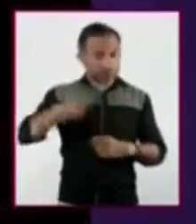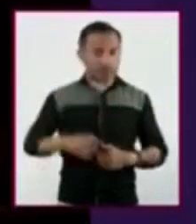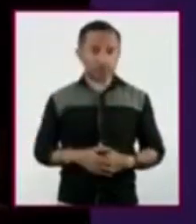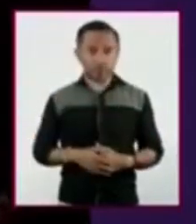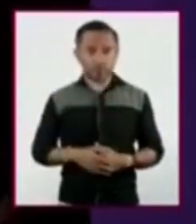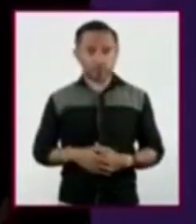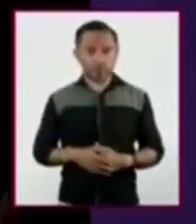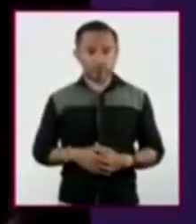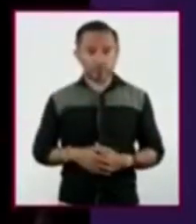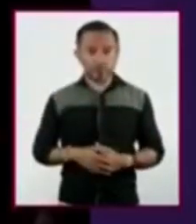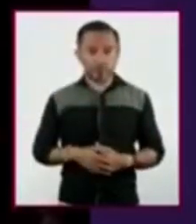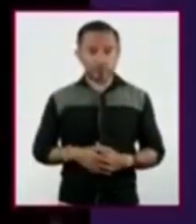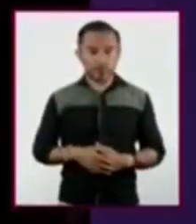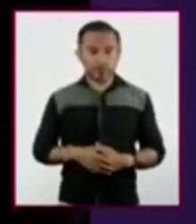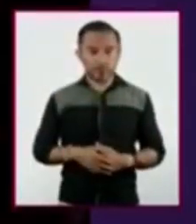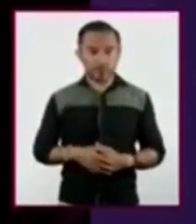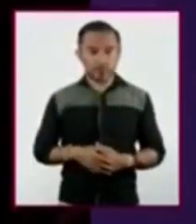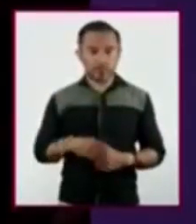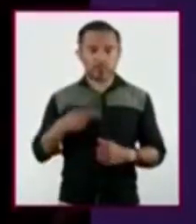Huh? Yeah, it looks good, yeah. Oh,